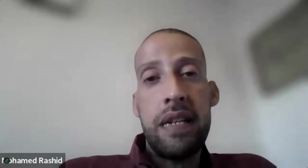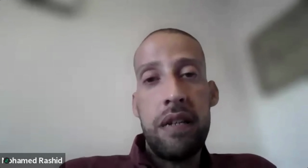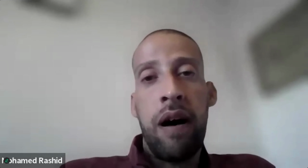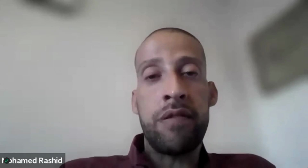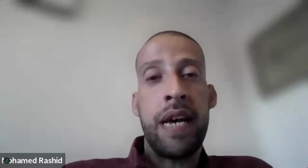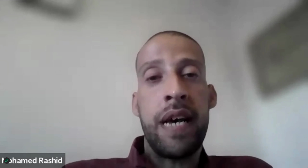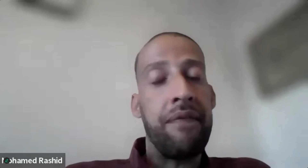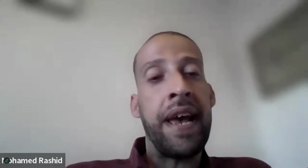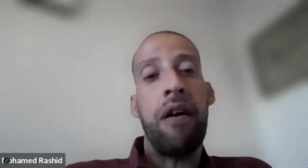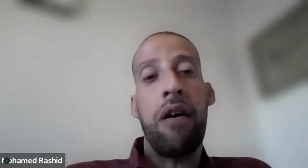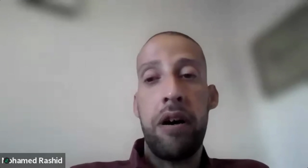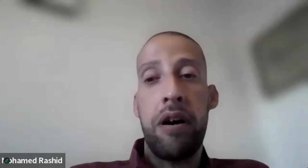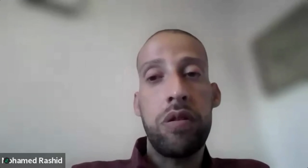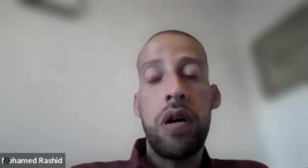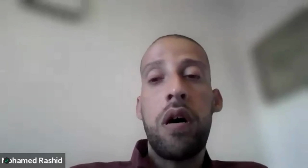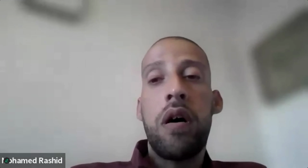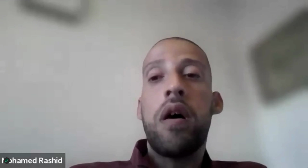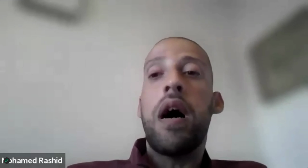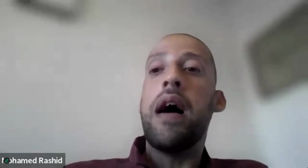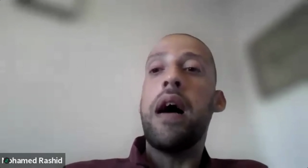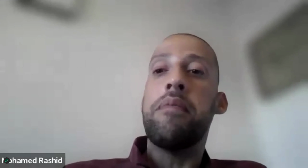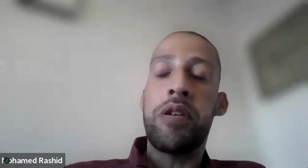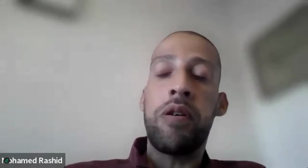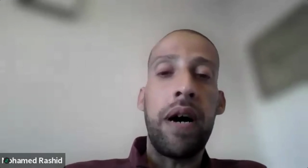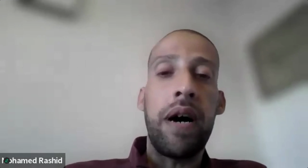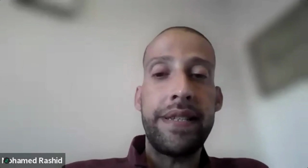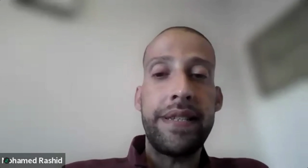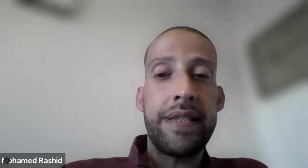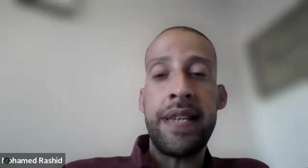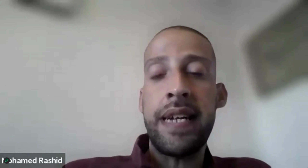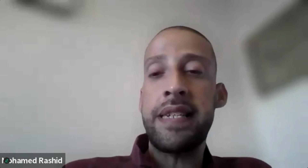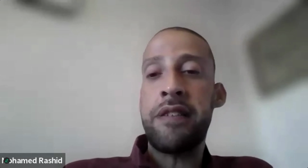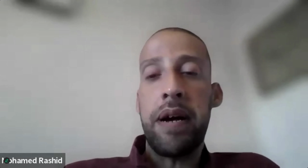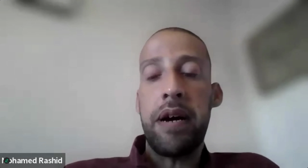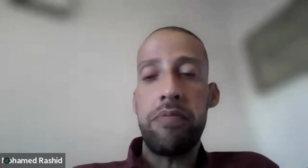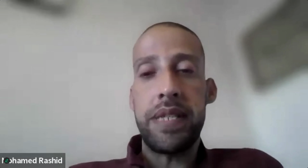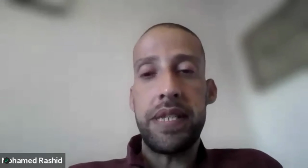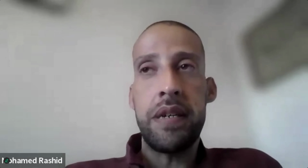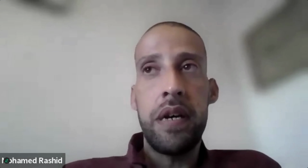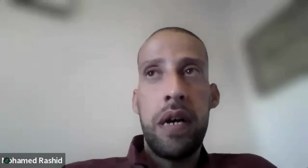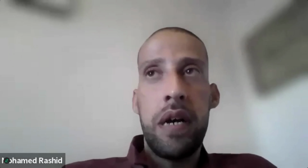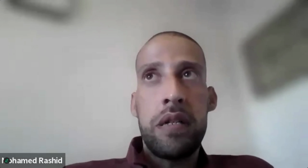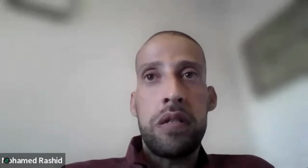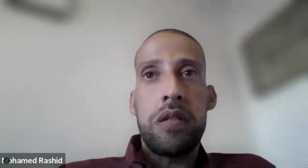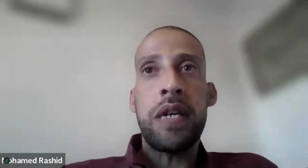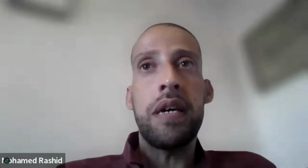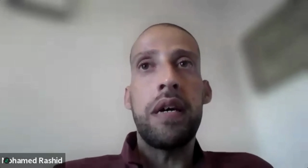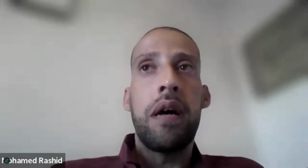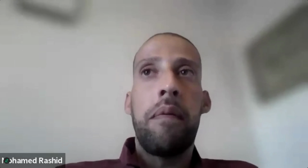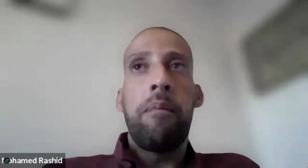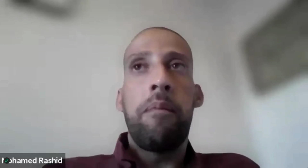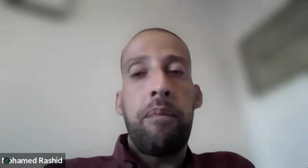then I know how to advocate on my own. So I decided to start my own business